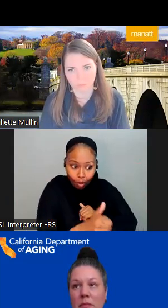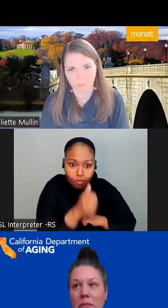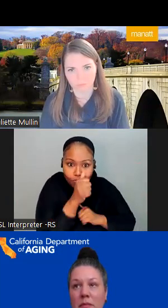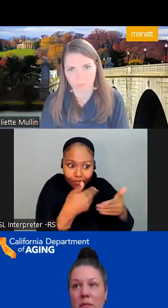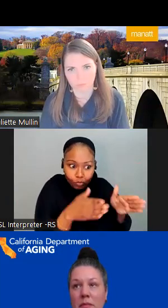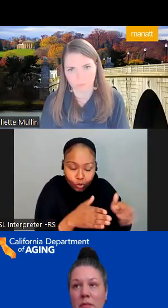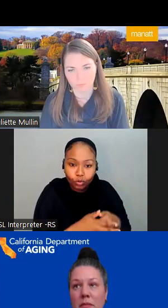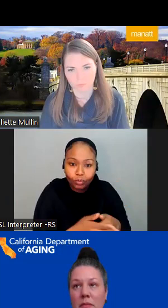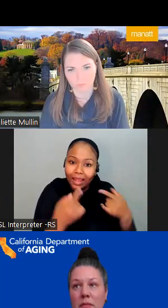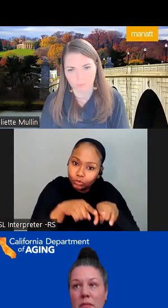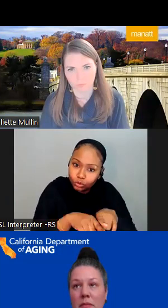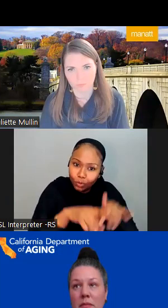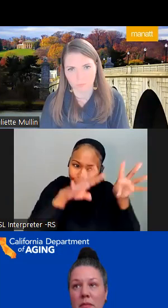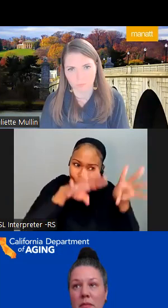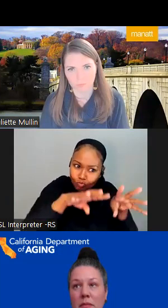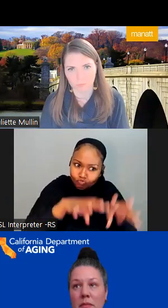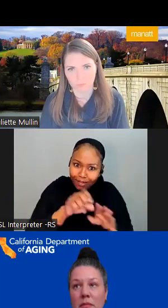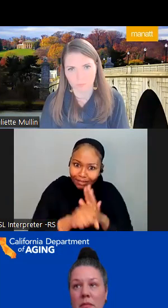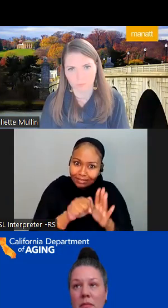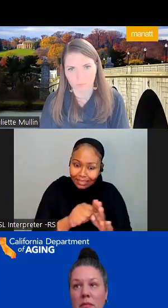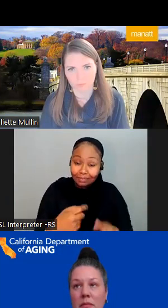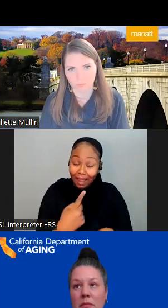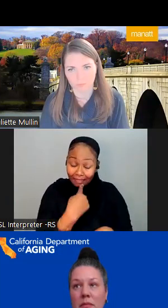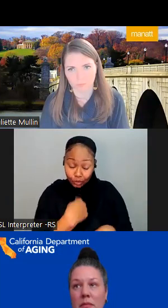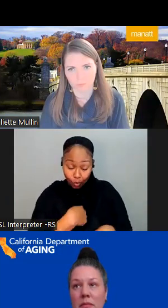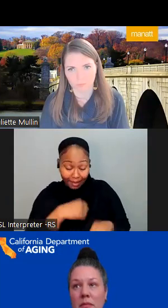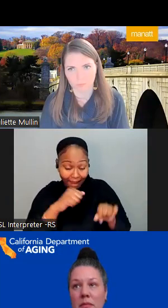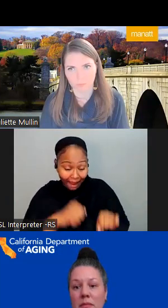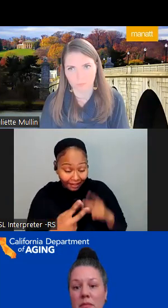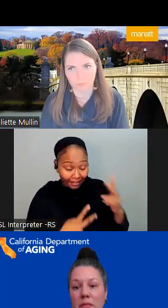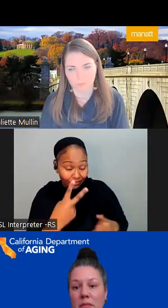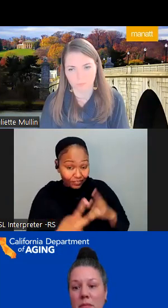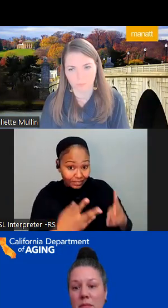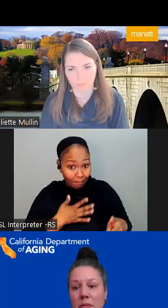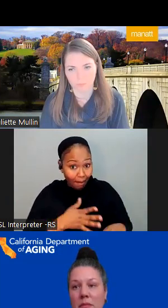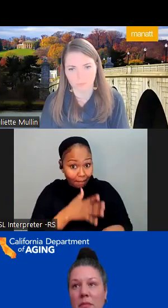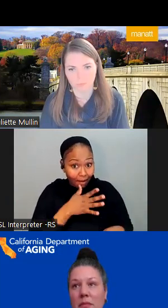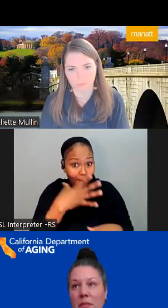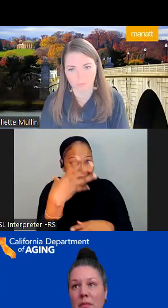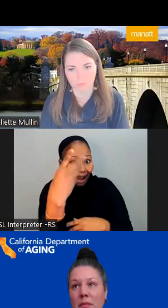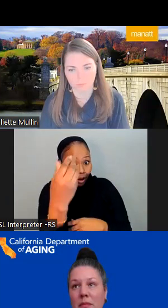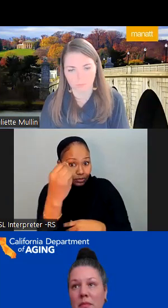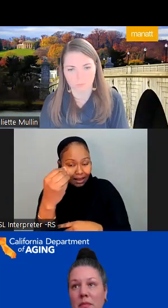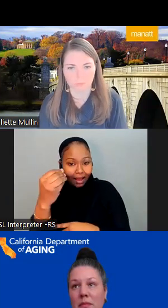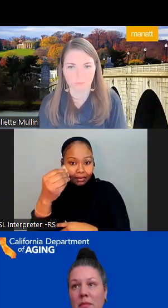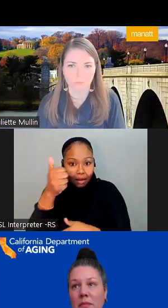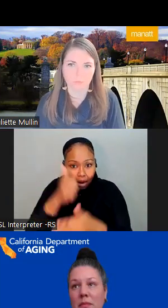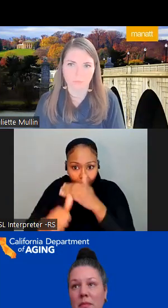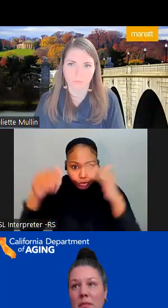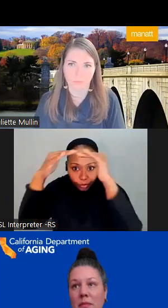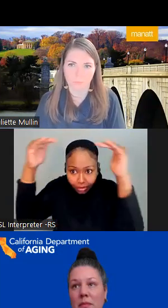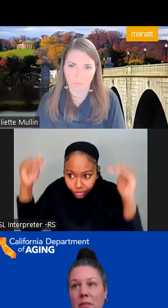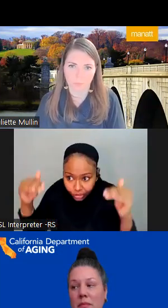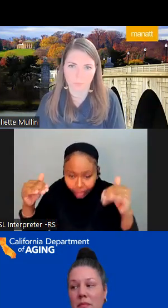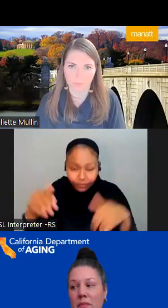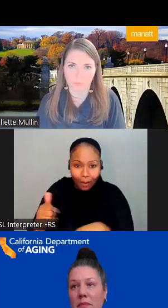rainy season, and I was told I could visit my mom under the awning in the backyard or in the garage with the door open. These are the things that